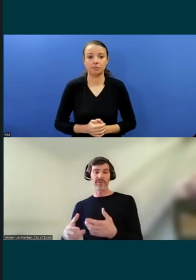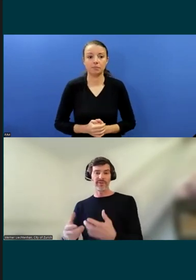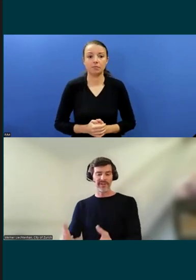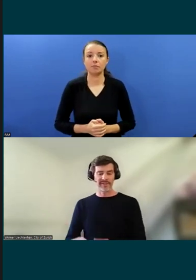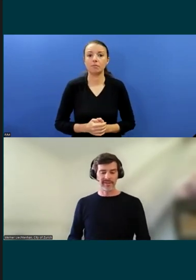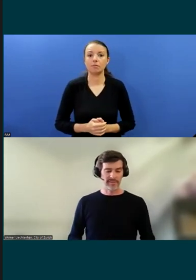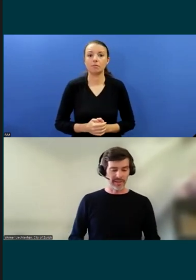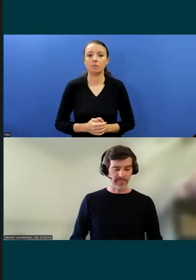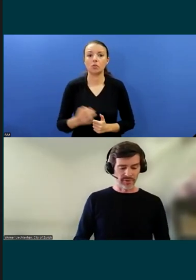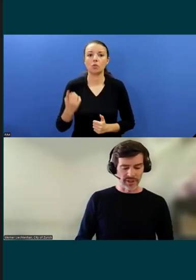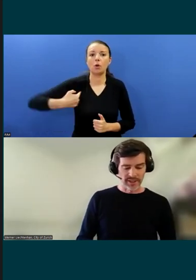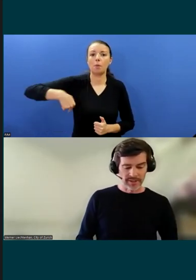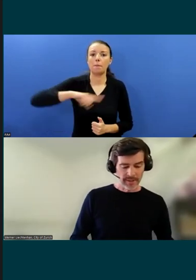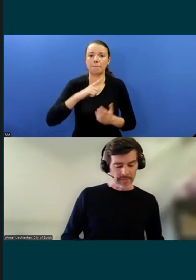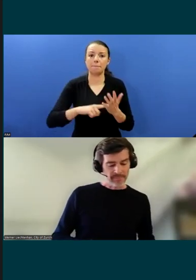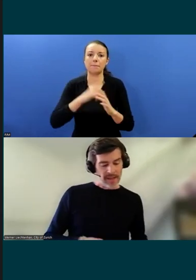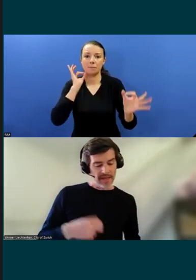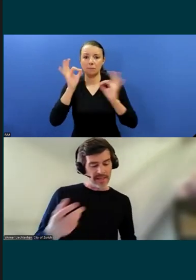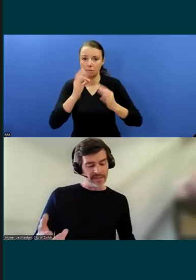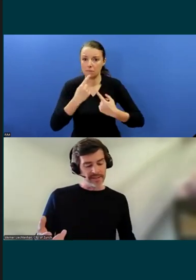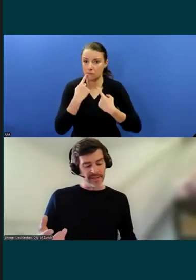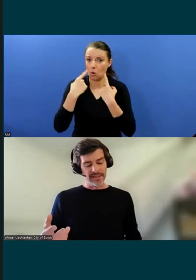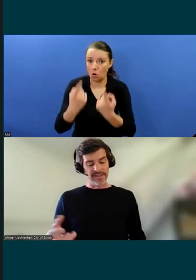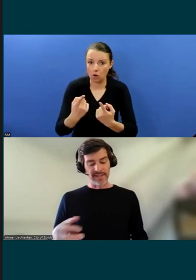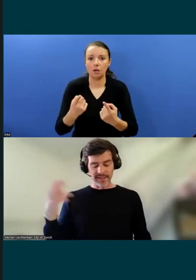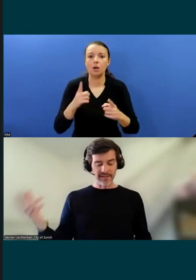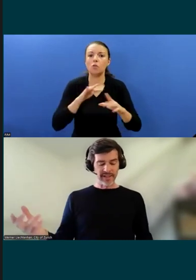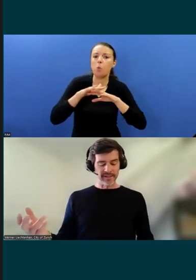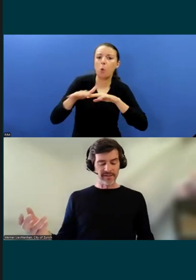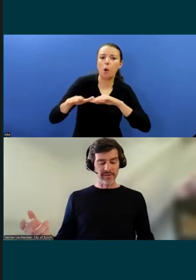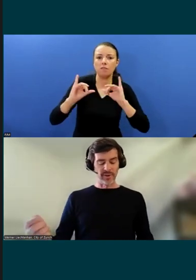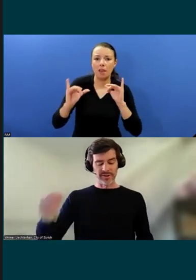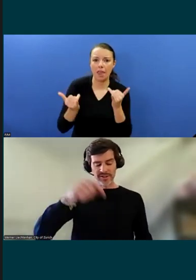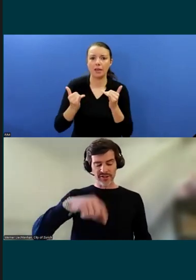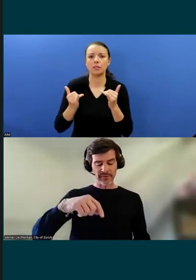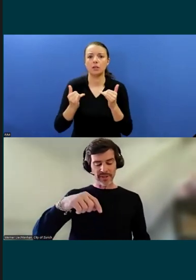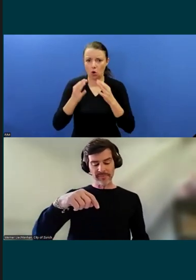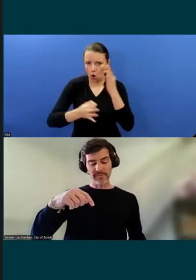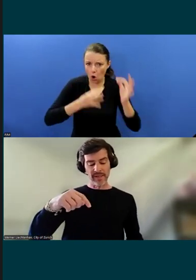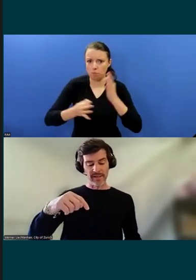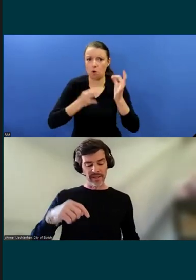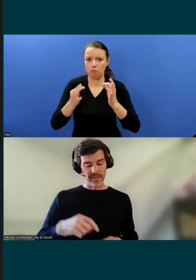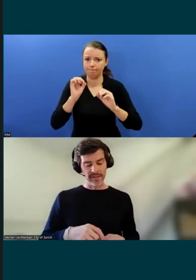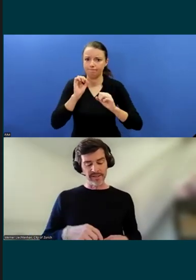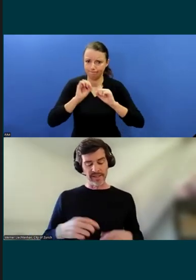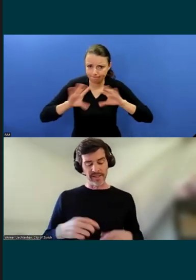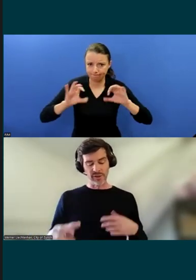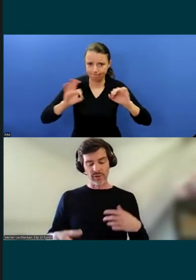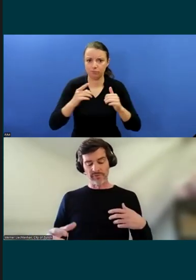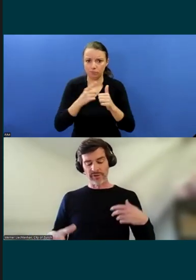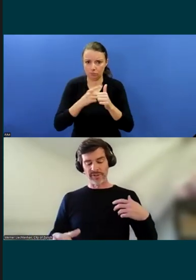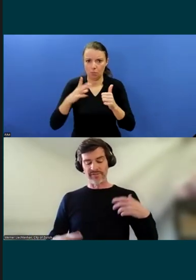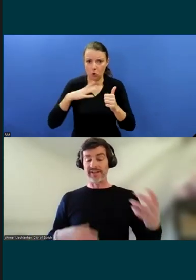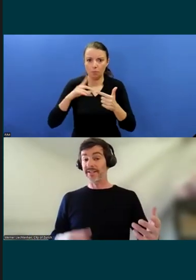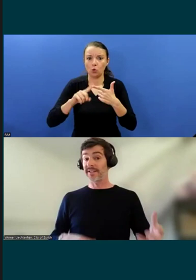of those affected by the project. And the second event was this January. They